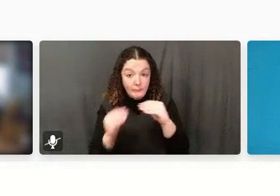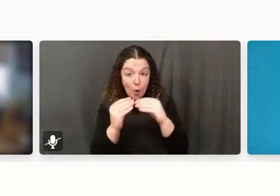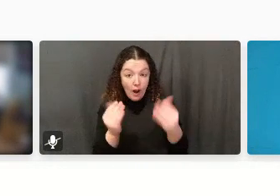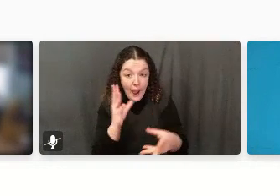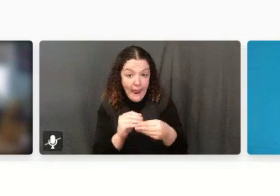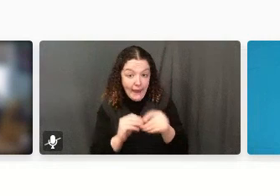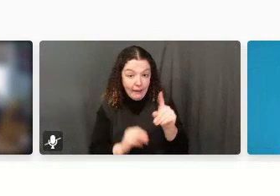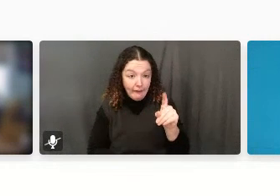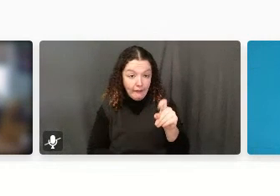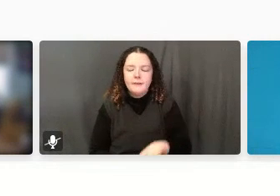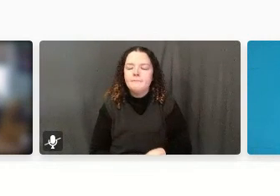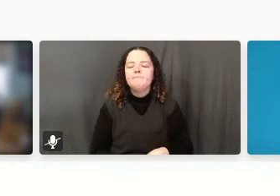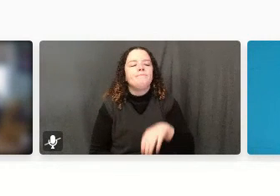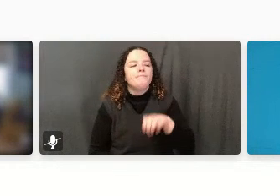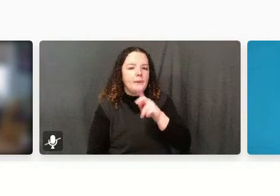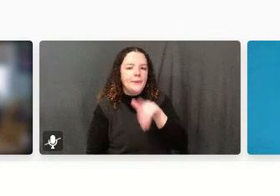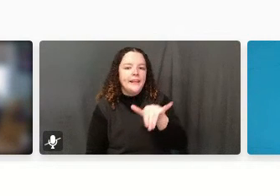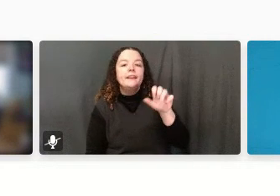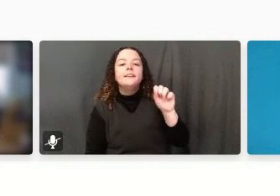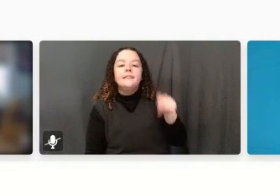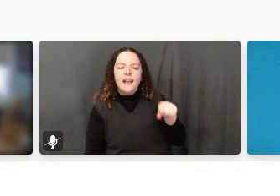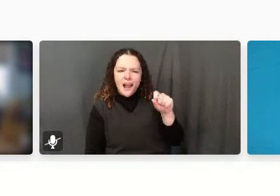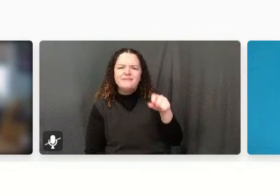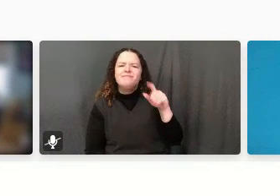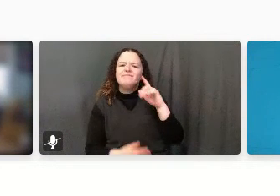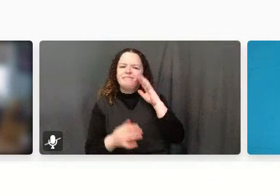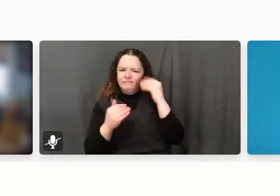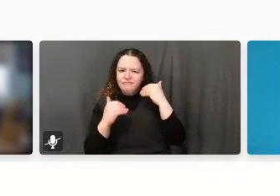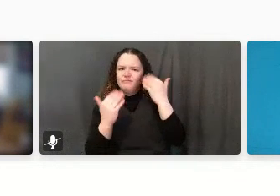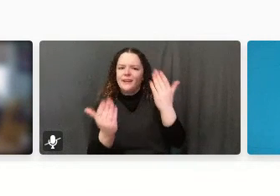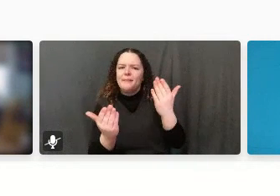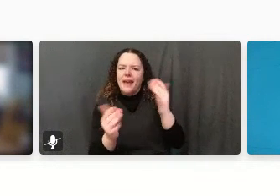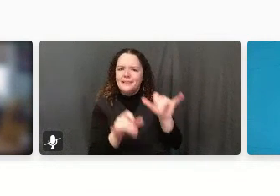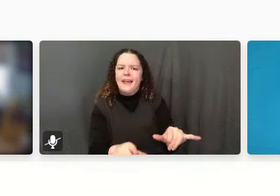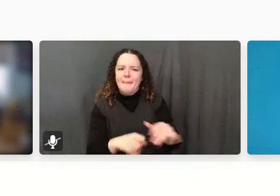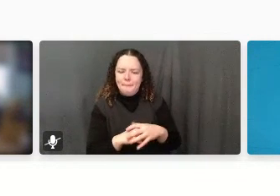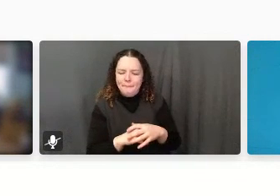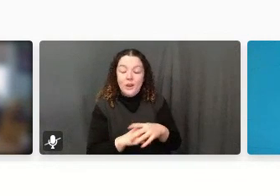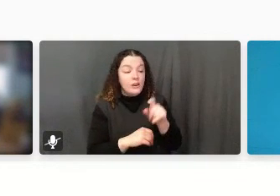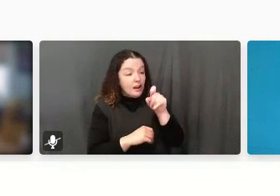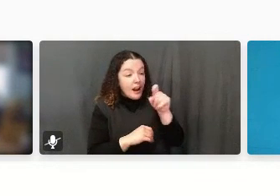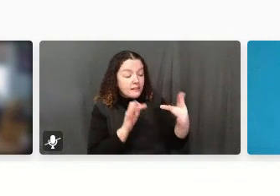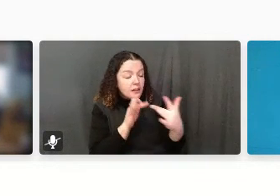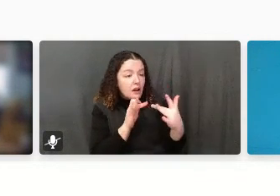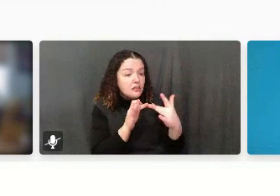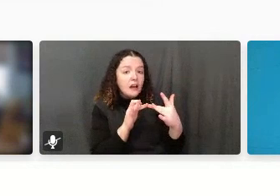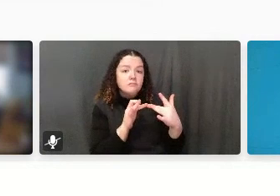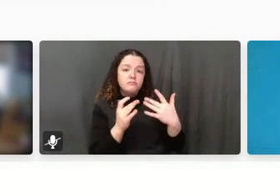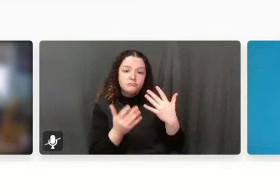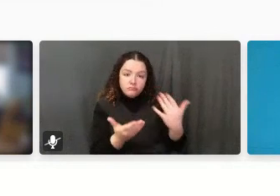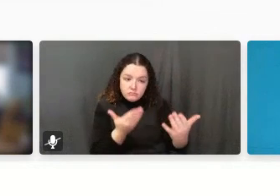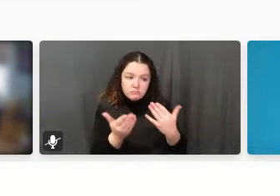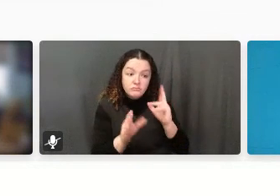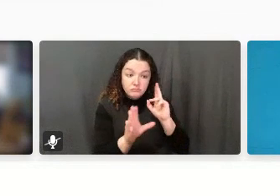Yeah, I definitely would recommend the same. You can ask the contact to opt in and provide the subscribe